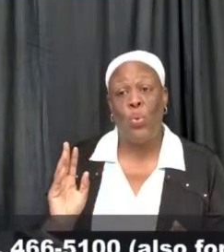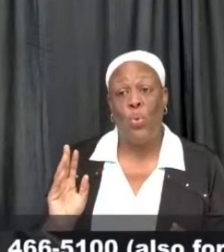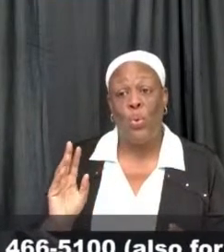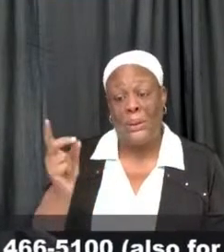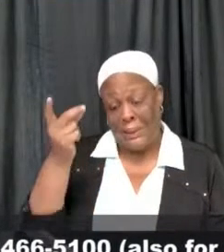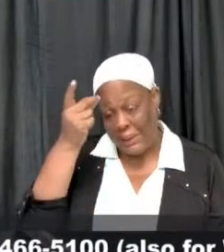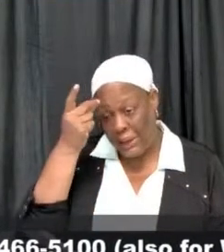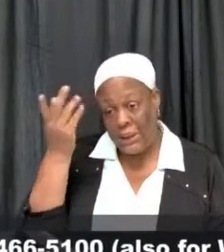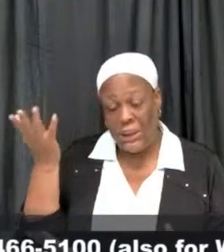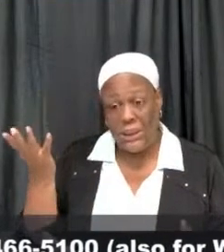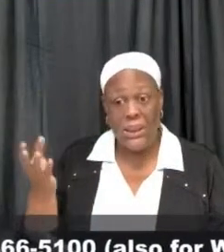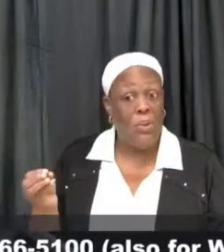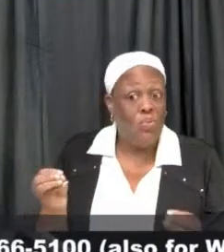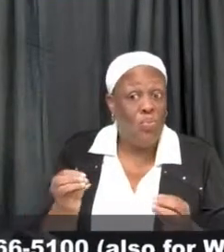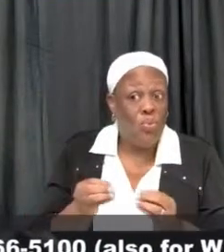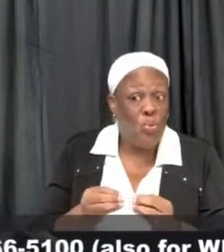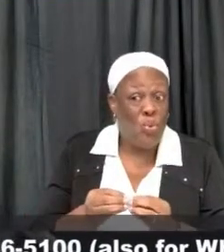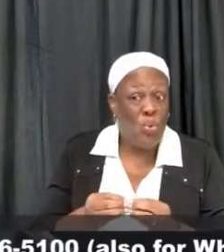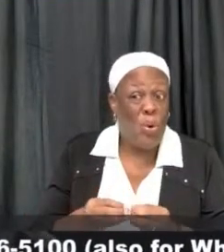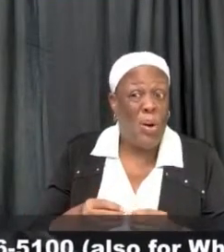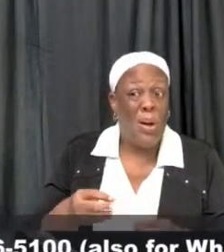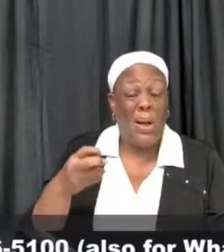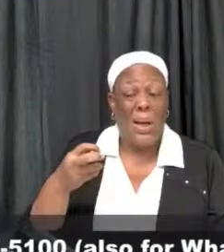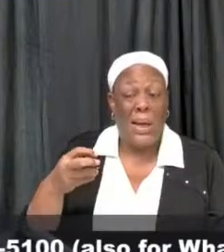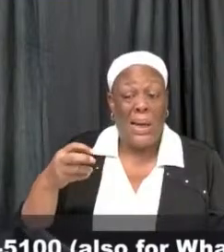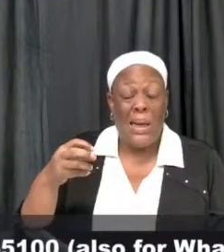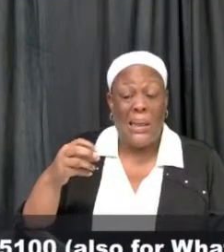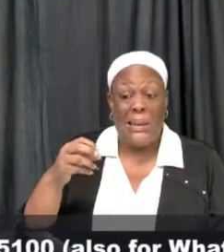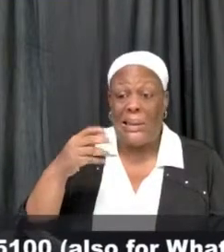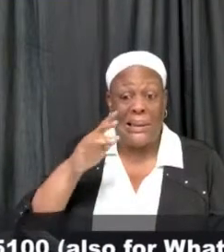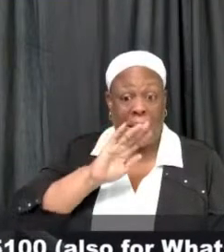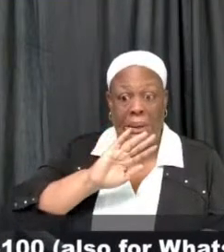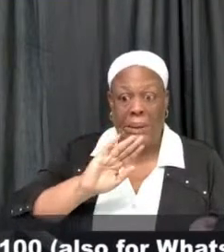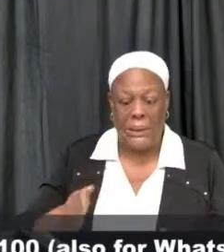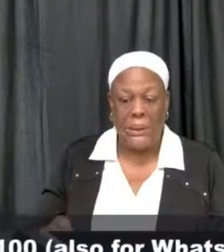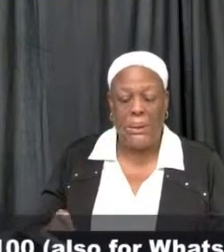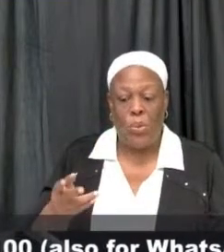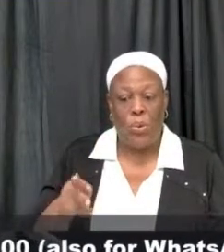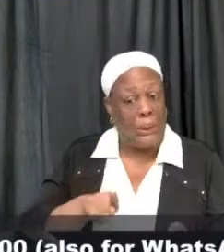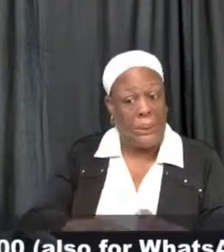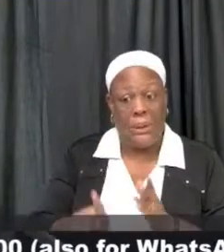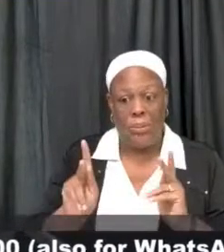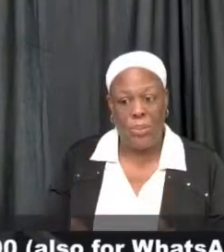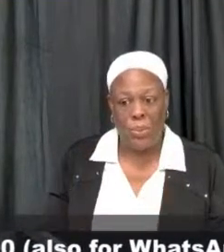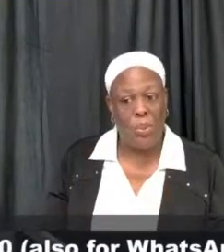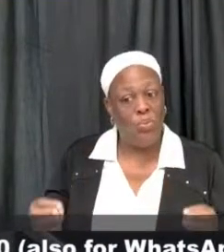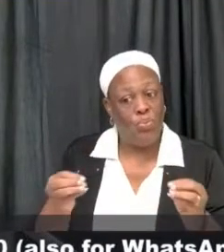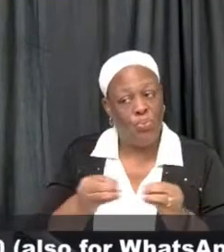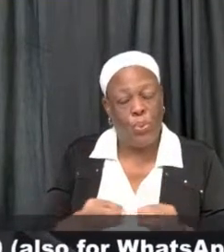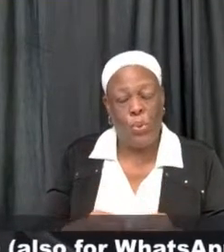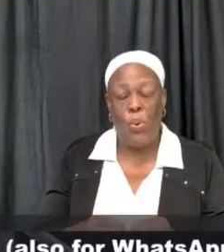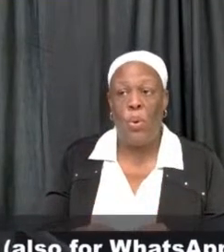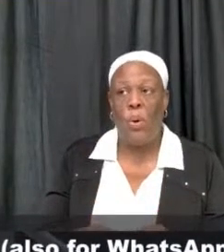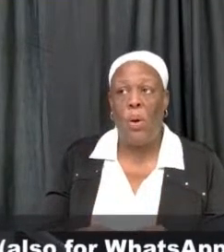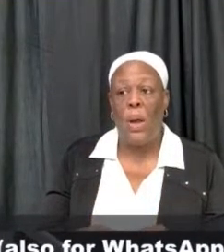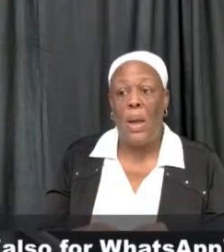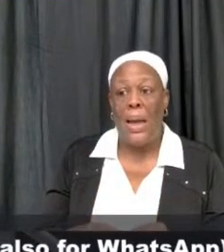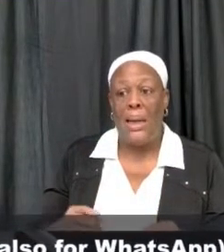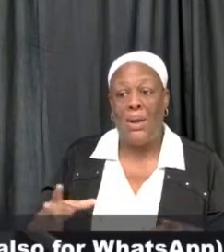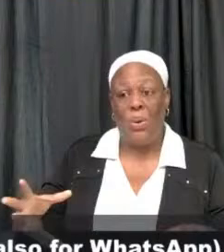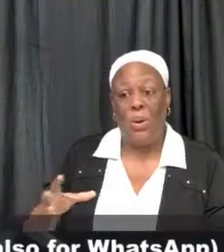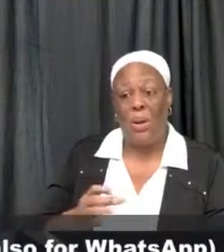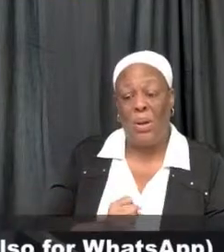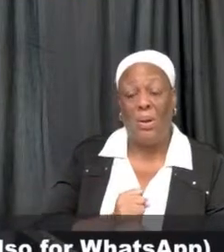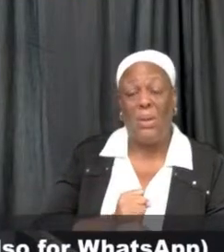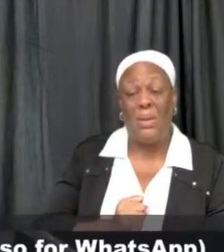are more infectious and more lethal and more contagious. And we continue